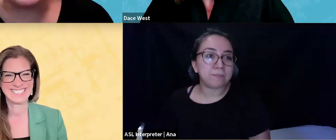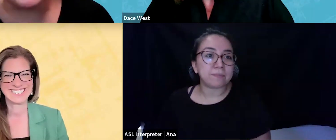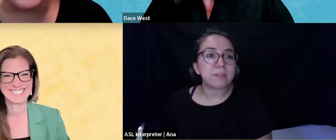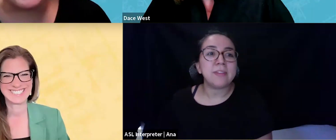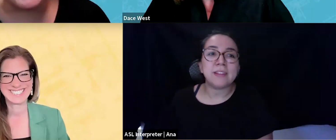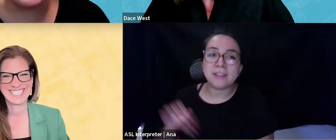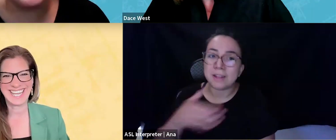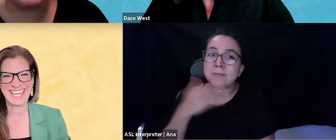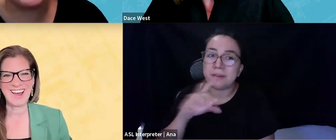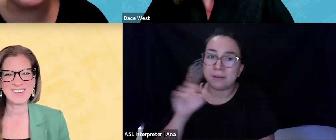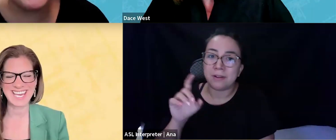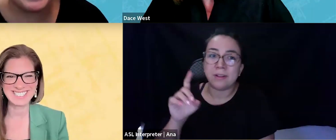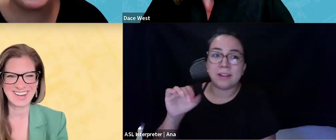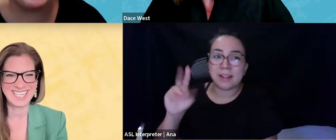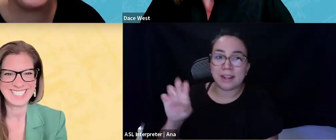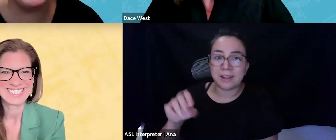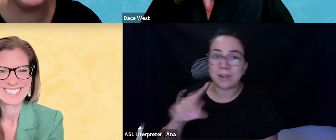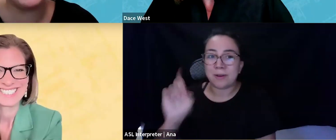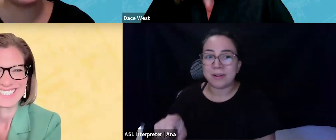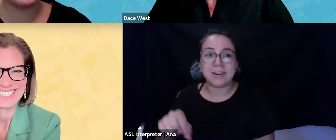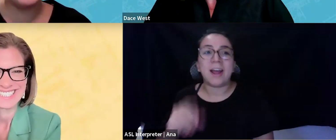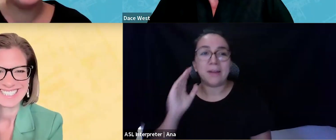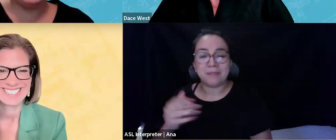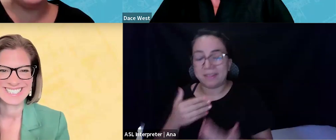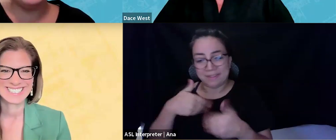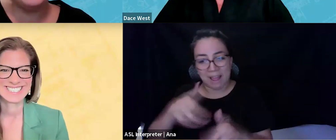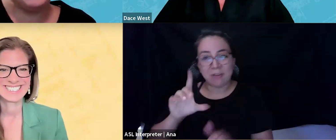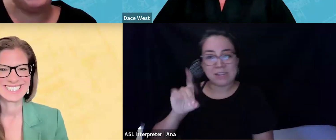That's a better Desa question, actually. So I'm gonna. Okay, sorry. That's okay.